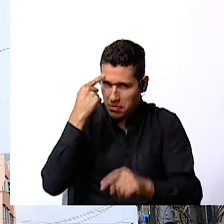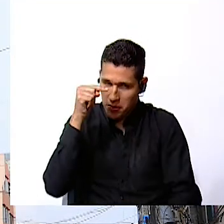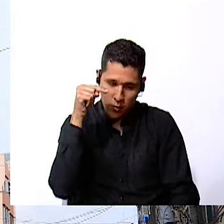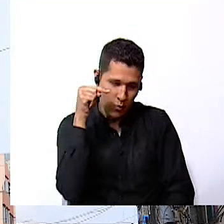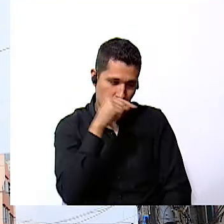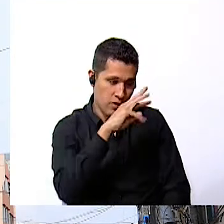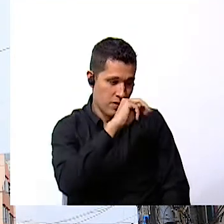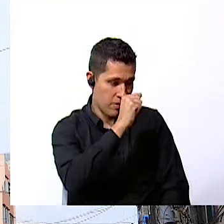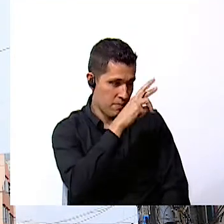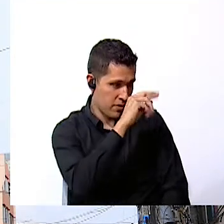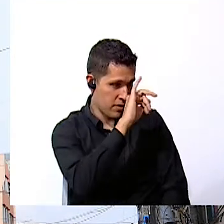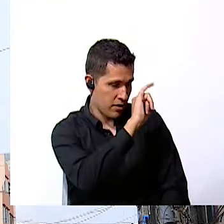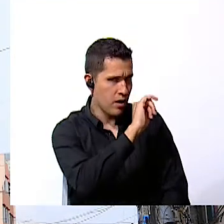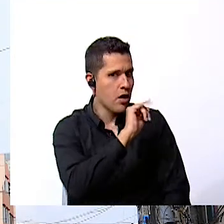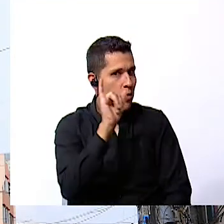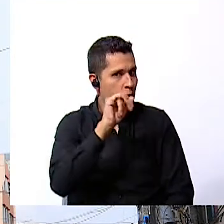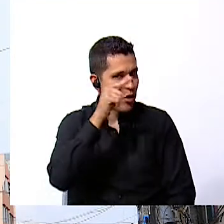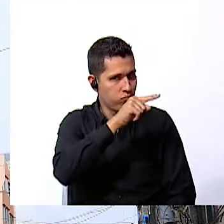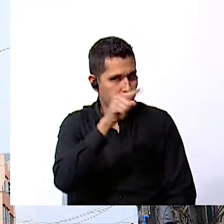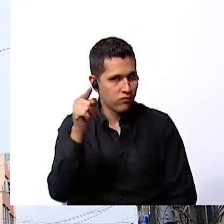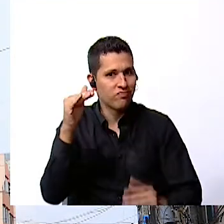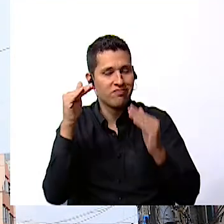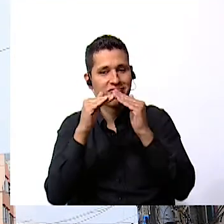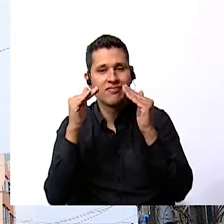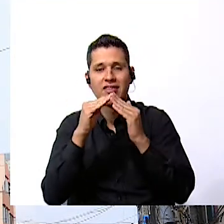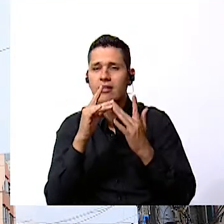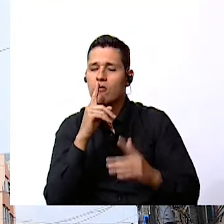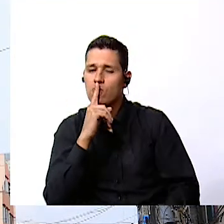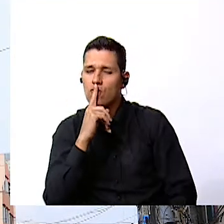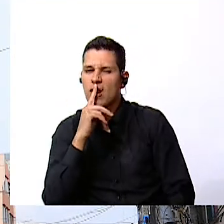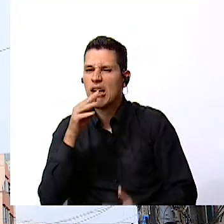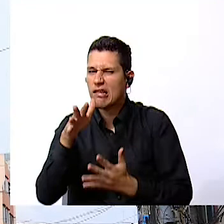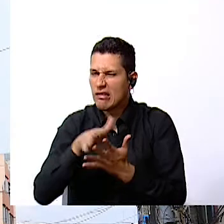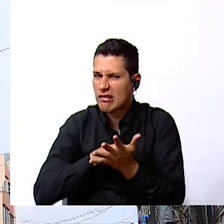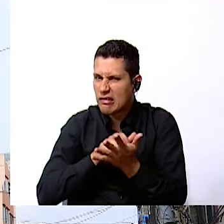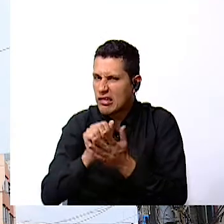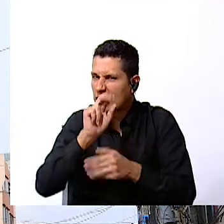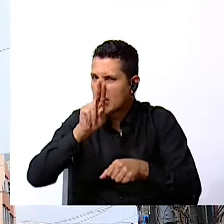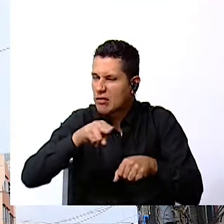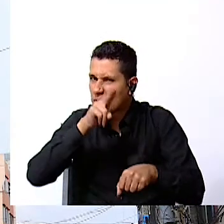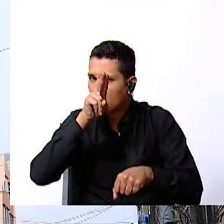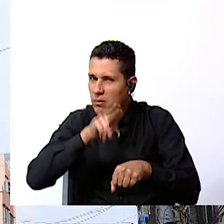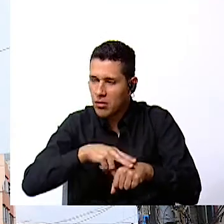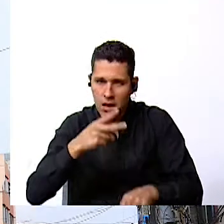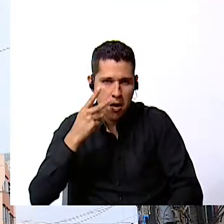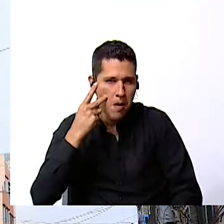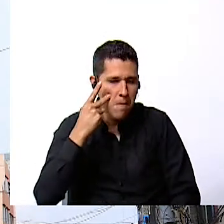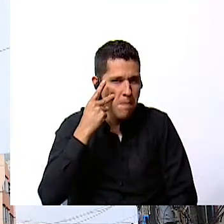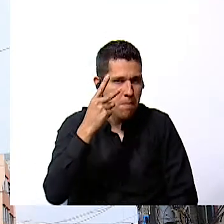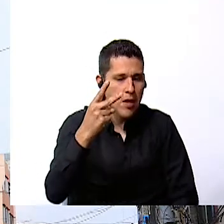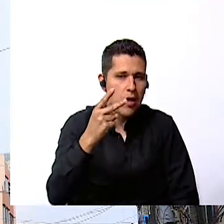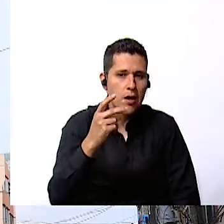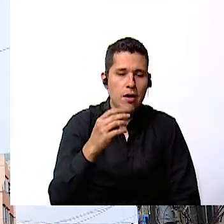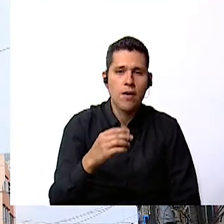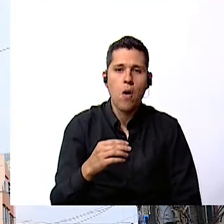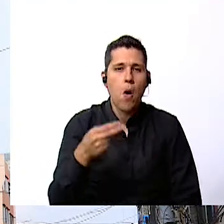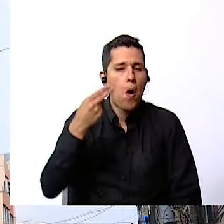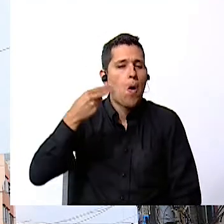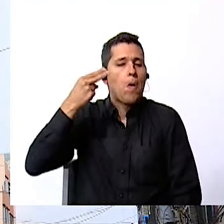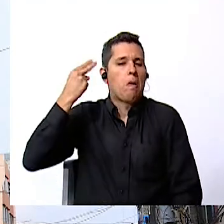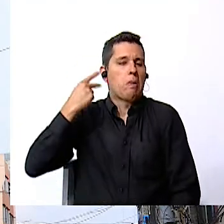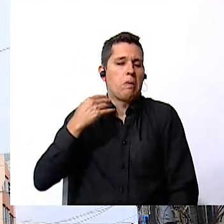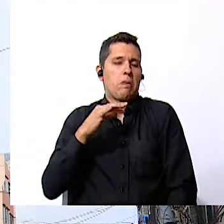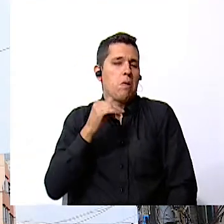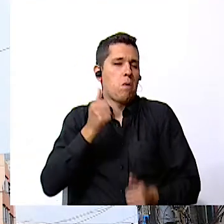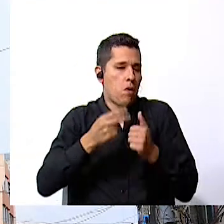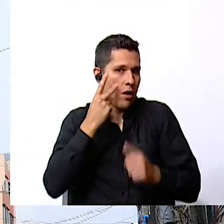of course for you at home. What natural disaster did you see, or what was the story about?